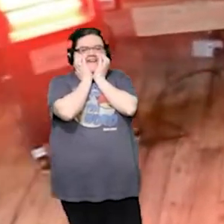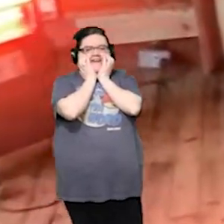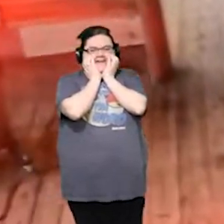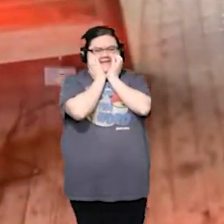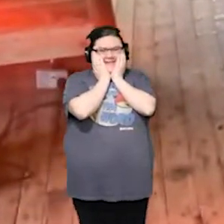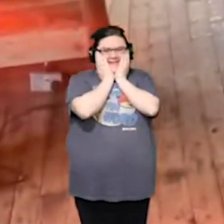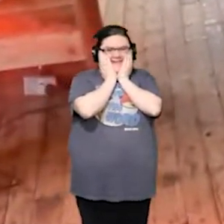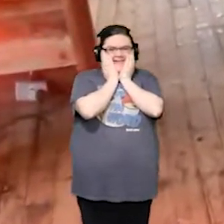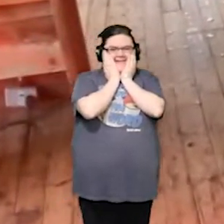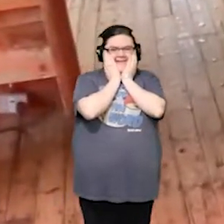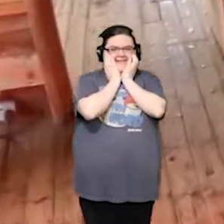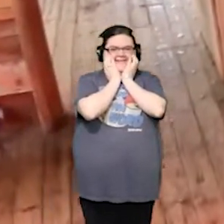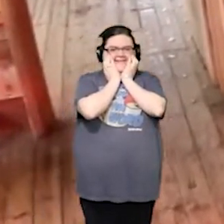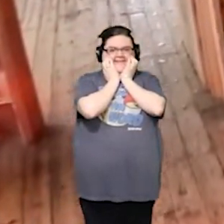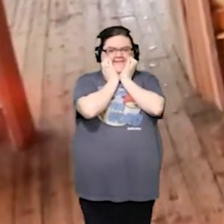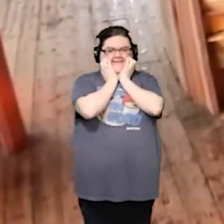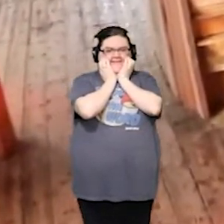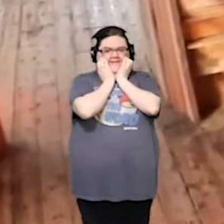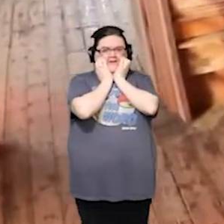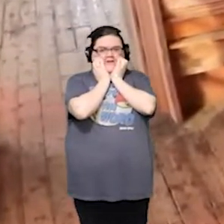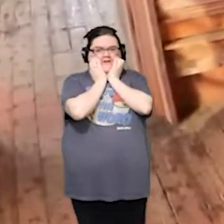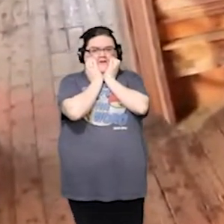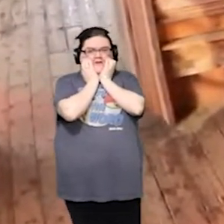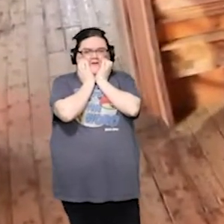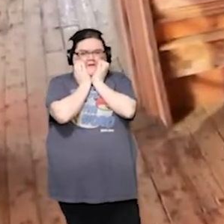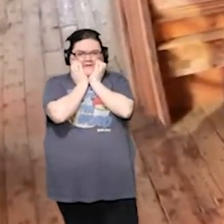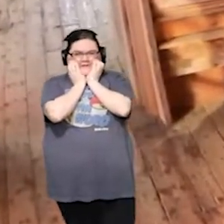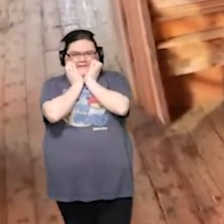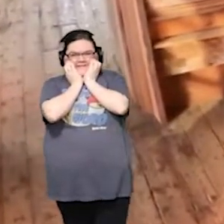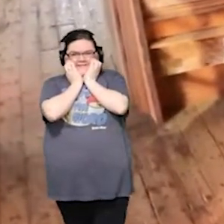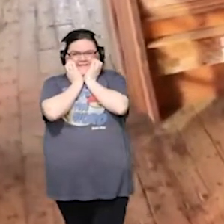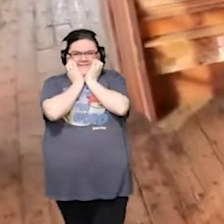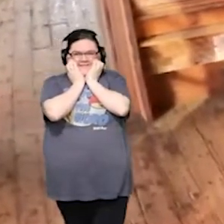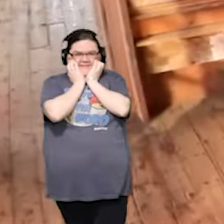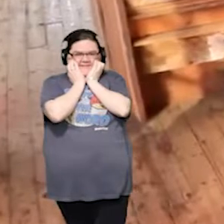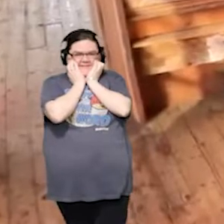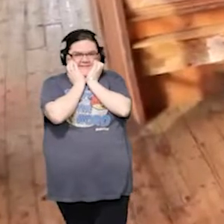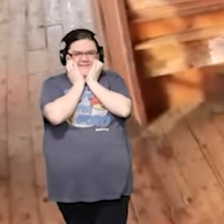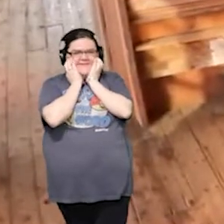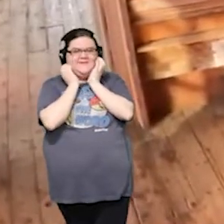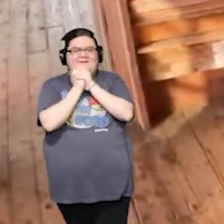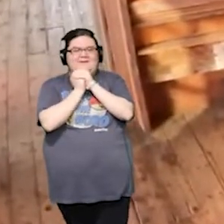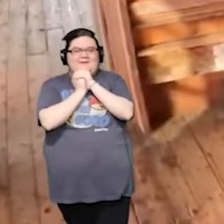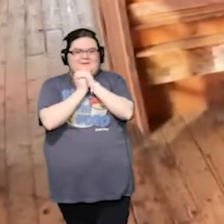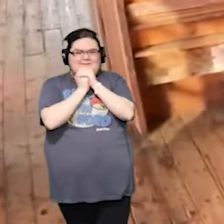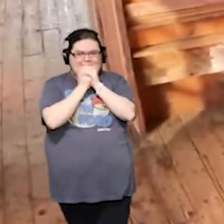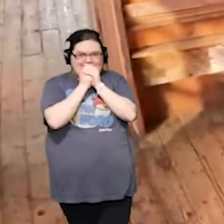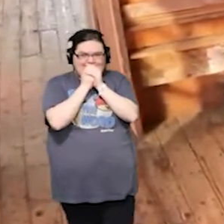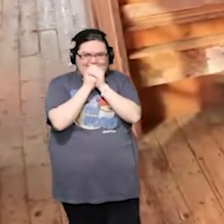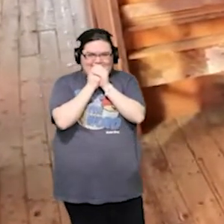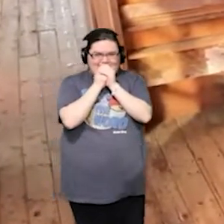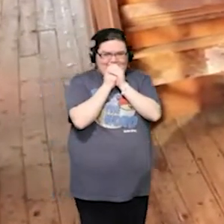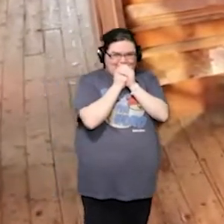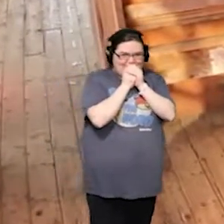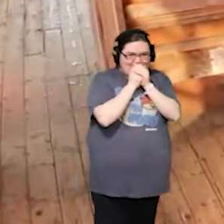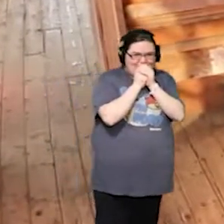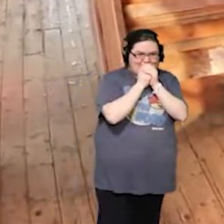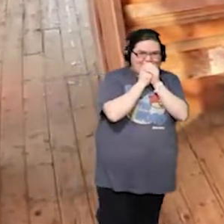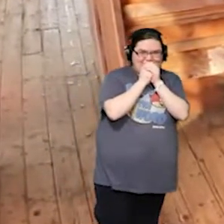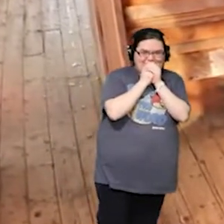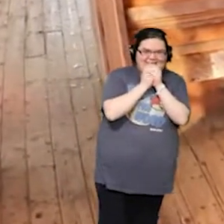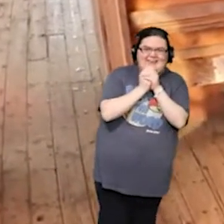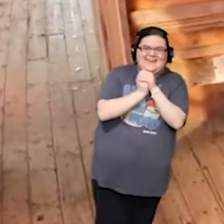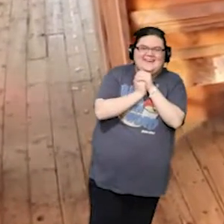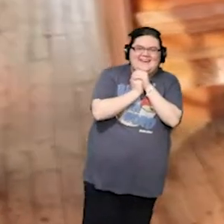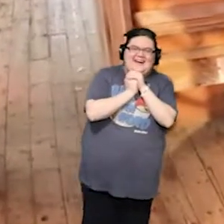terrified, mate. I've got Vic. Vic's the one where I was just like, yeah, I think he'll be all right because he's going to try. But I just think he just doesn't have the vernacular for that. He's gonna butcher